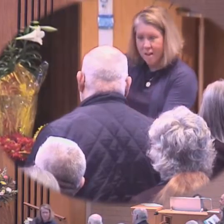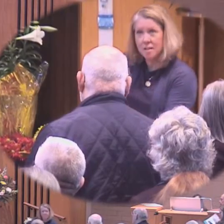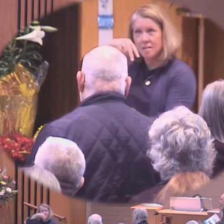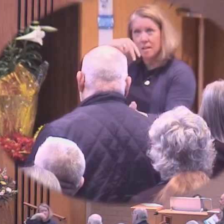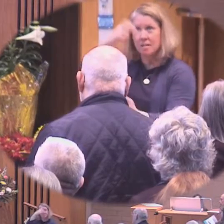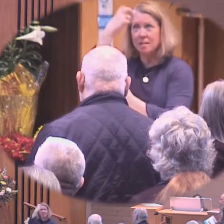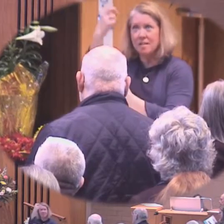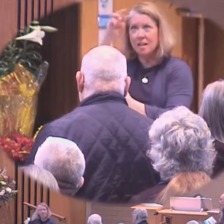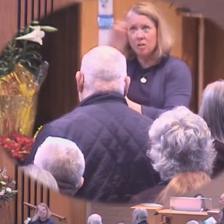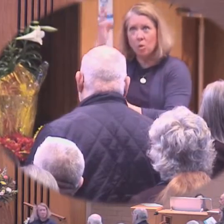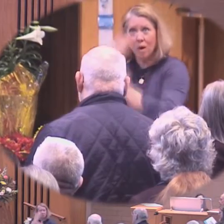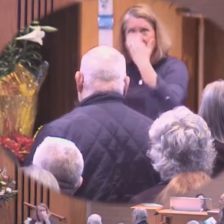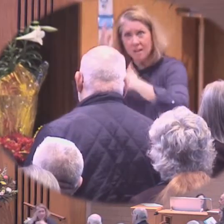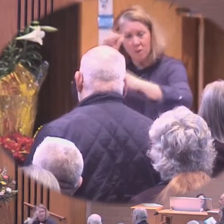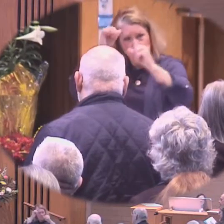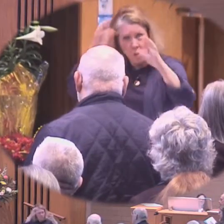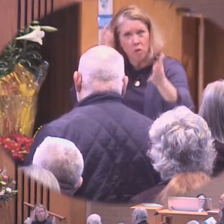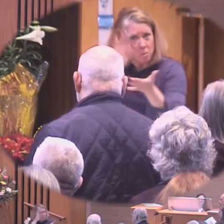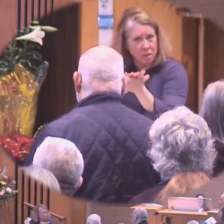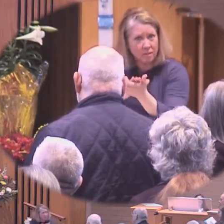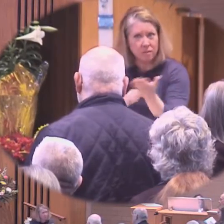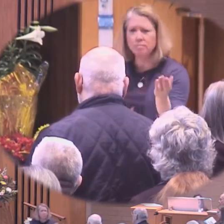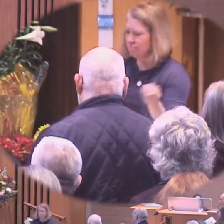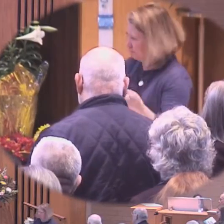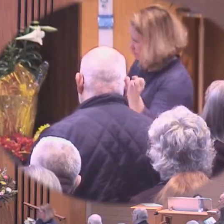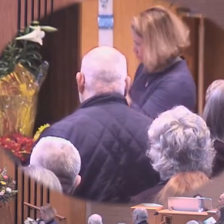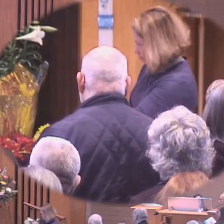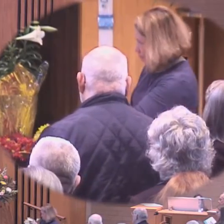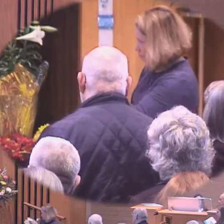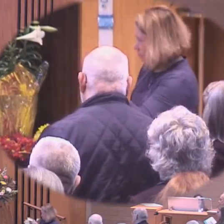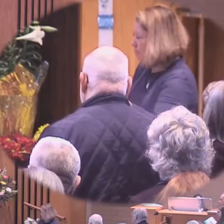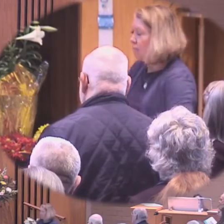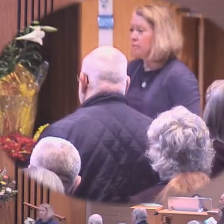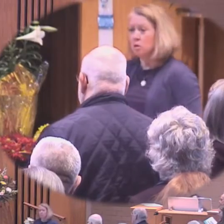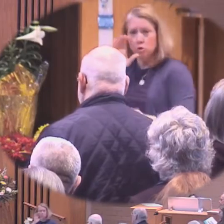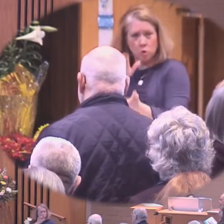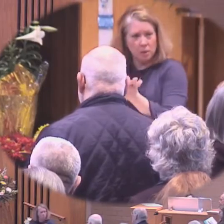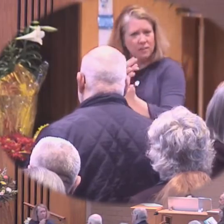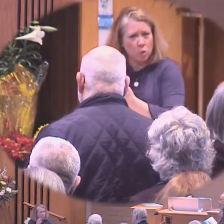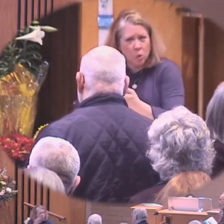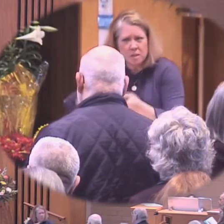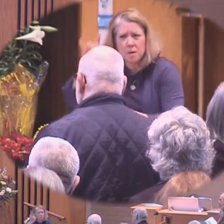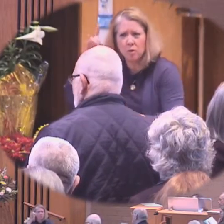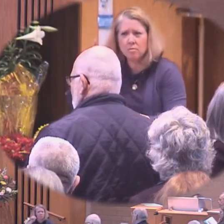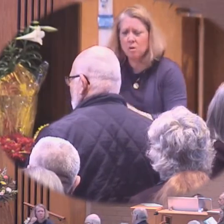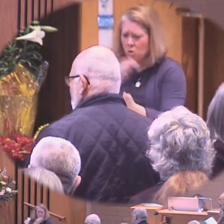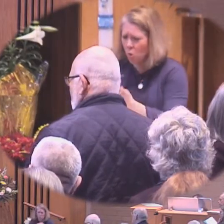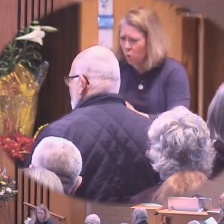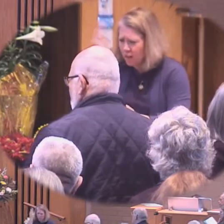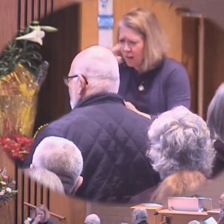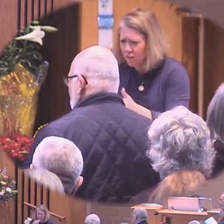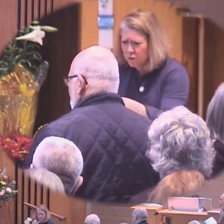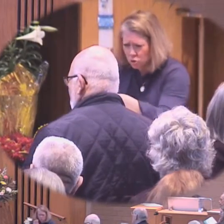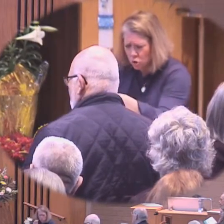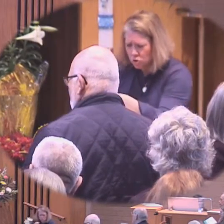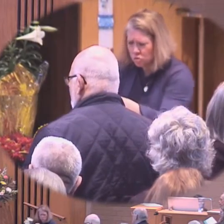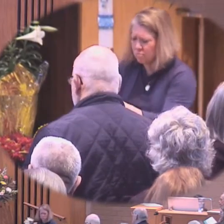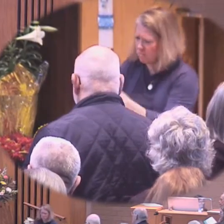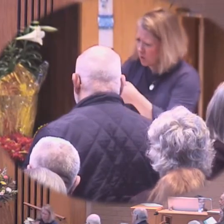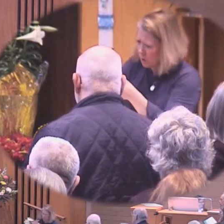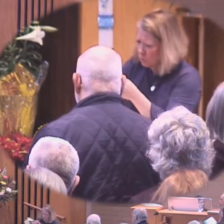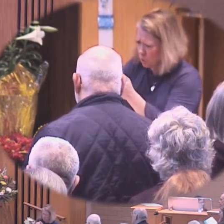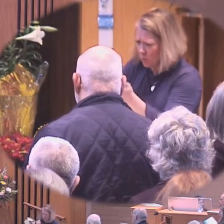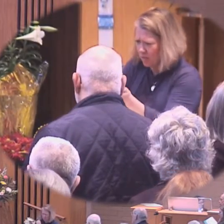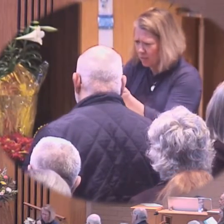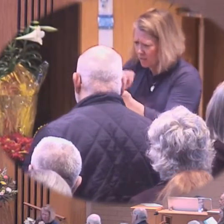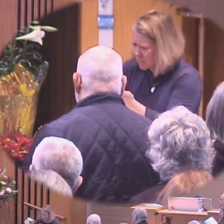and is seated at the right hand of the Father? Do you believe in the Holy Spirit, the Holy Catholic Church, the communion of saints,